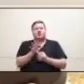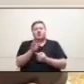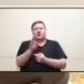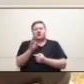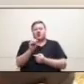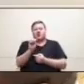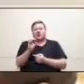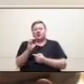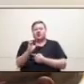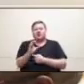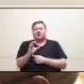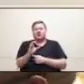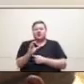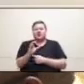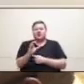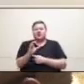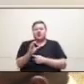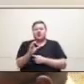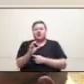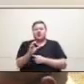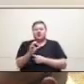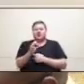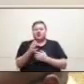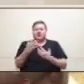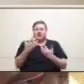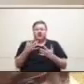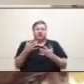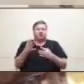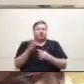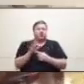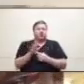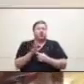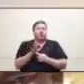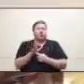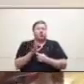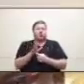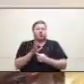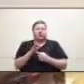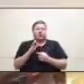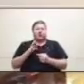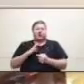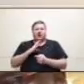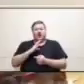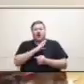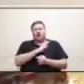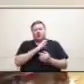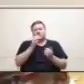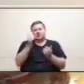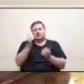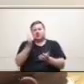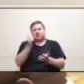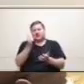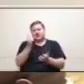MEC Cogta, was that the council must sit